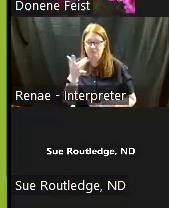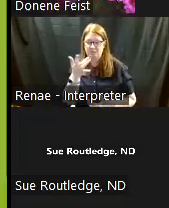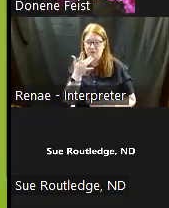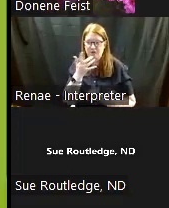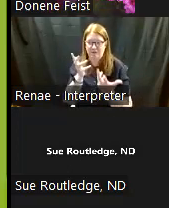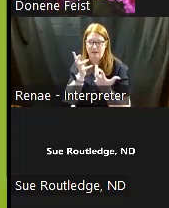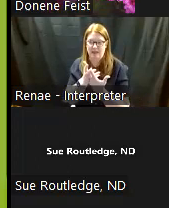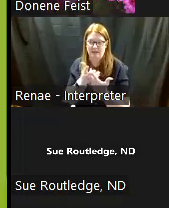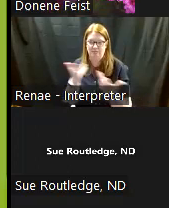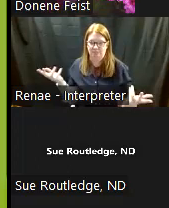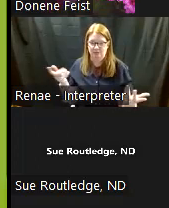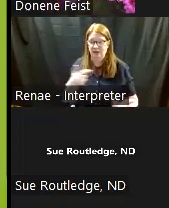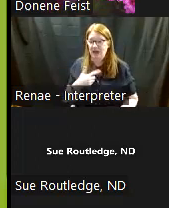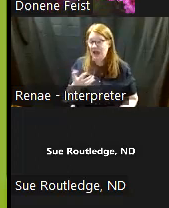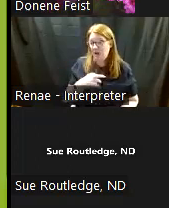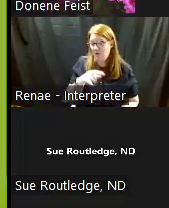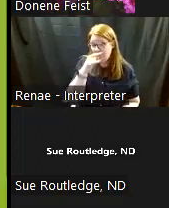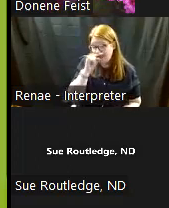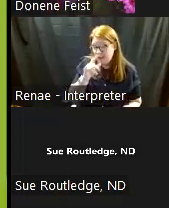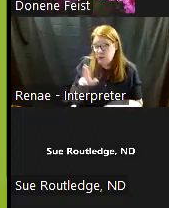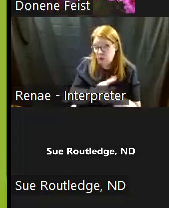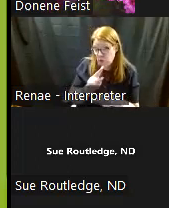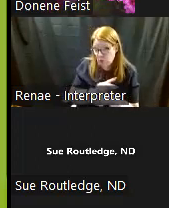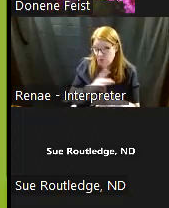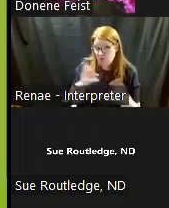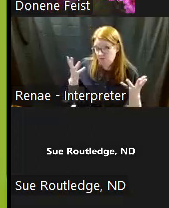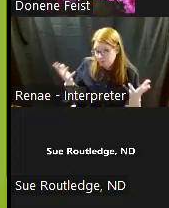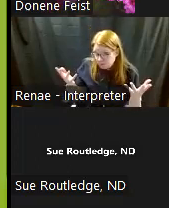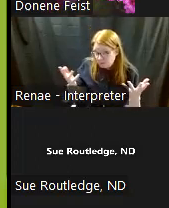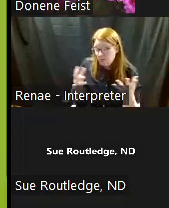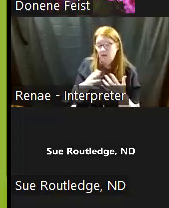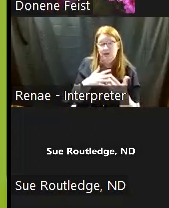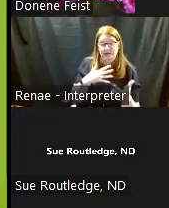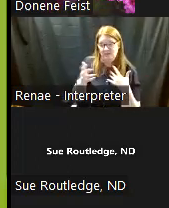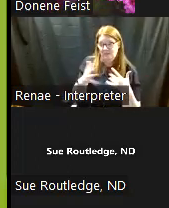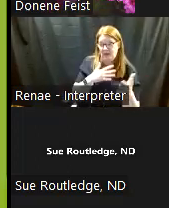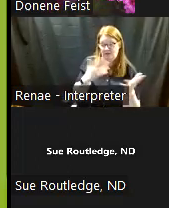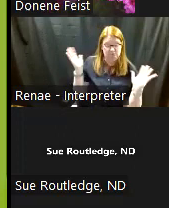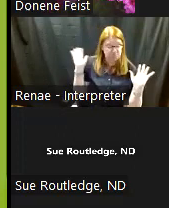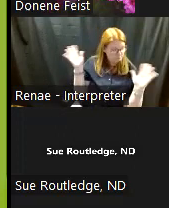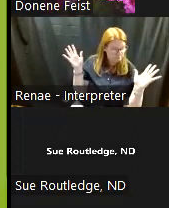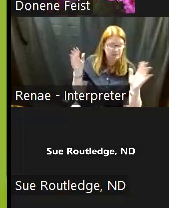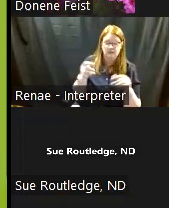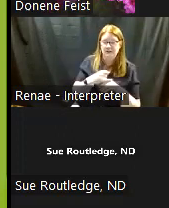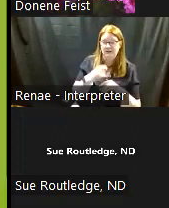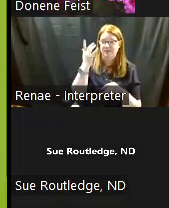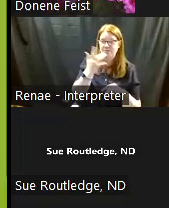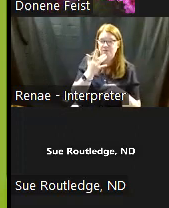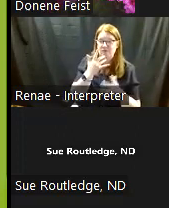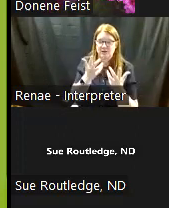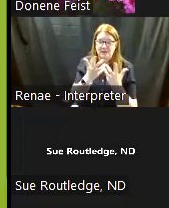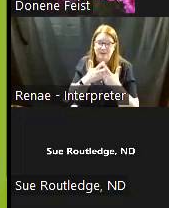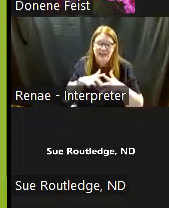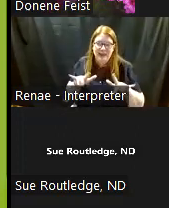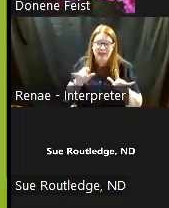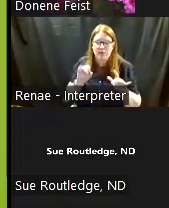just want kids to wear them. So whatever that means for the family, especially when they're babies, parents are in control of that. So if they want it to blend, that's just fine. Or if they want